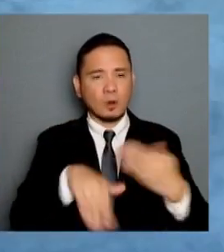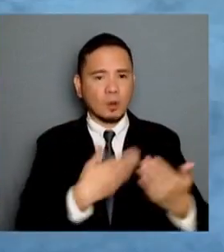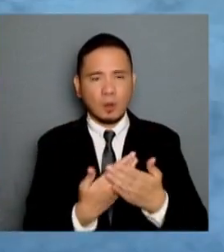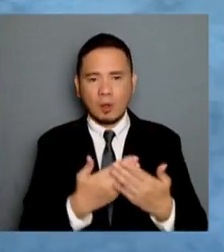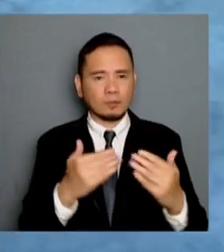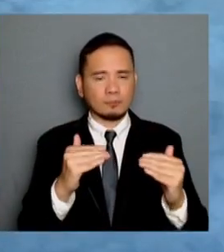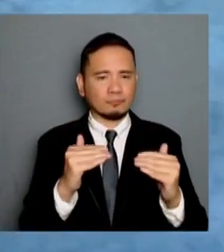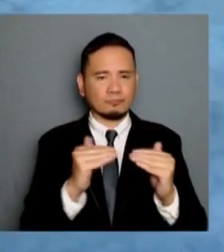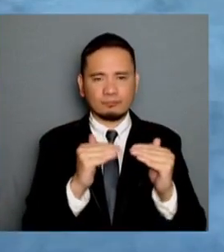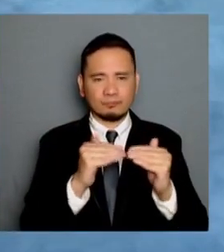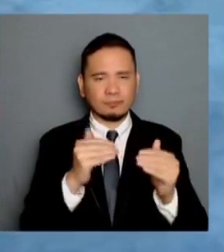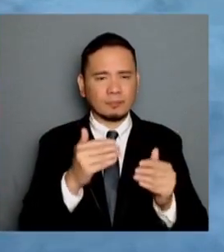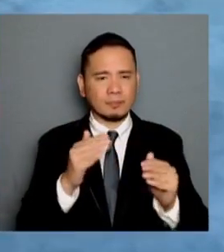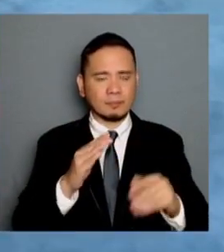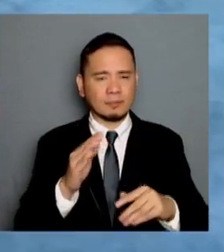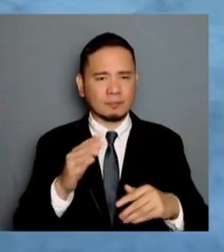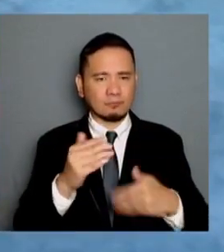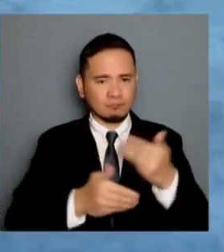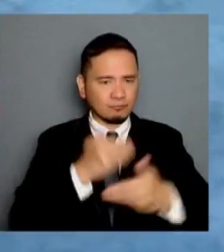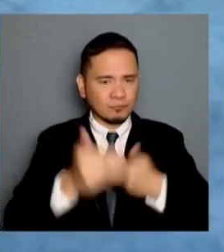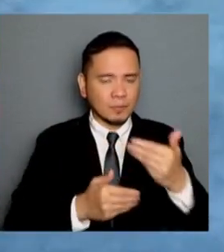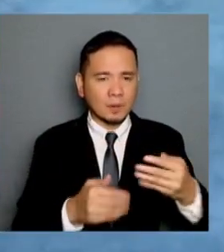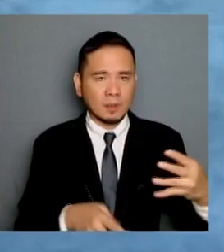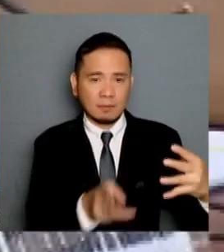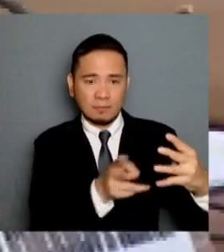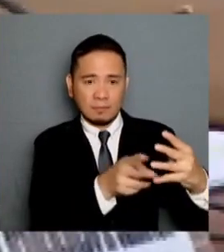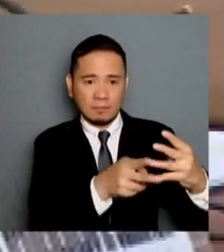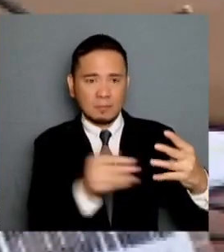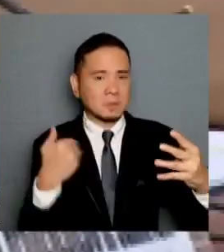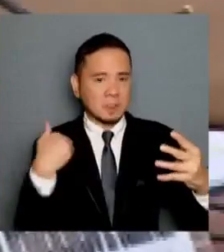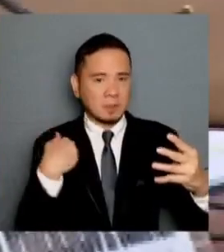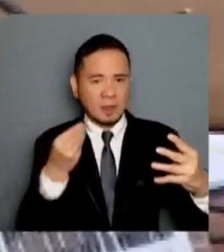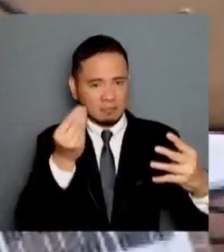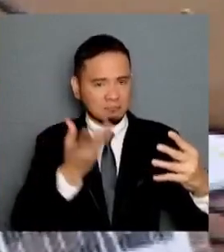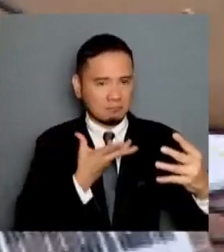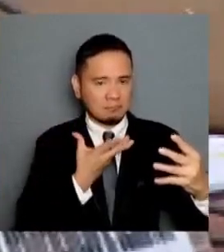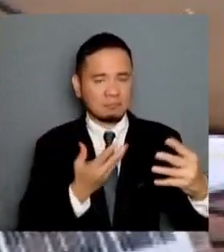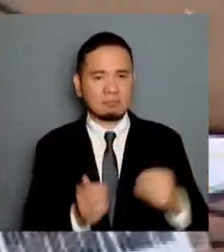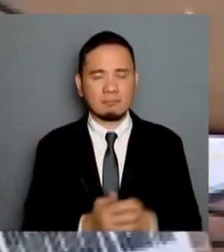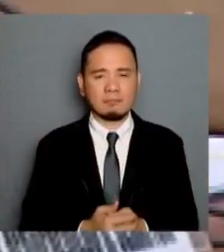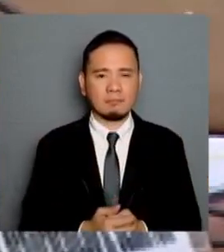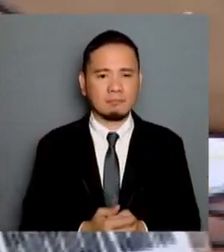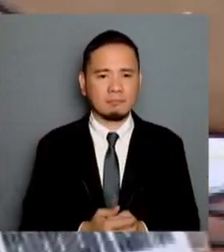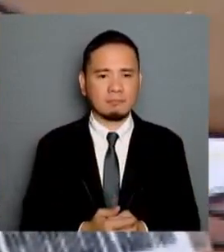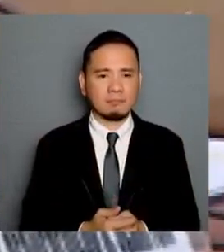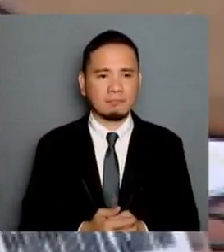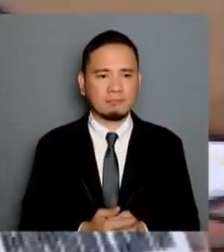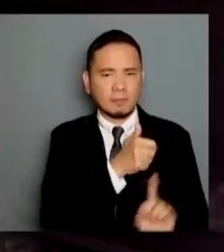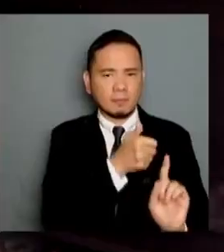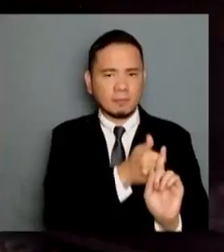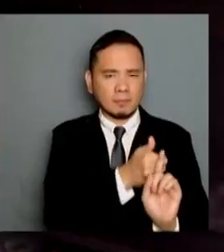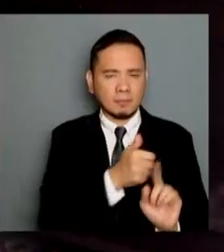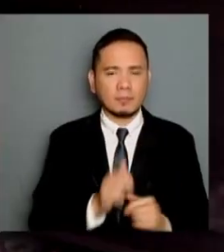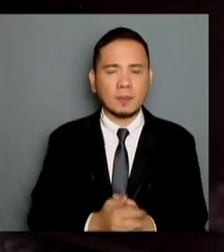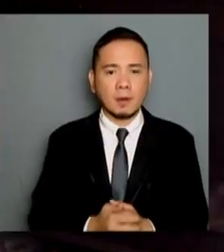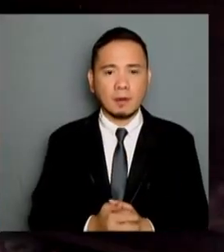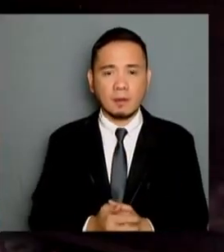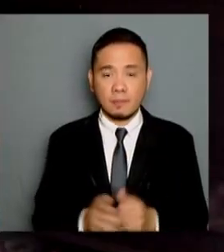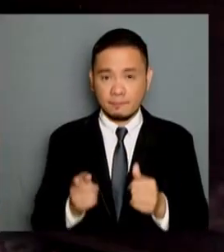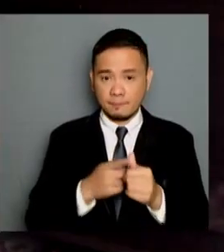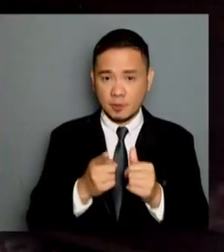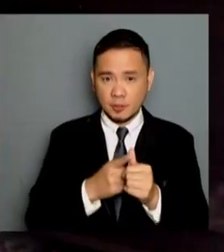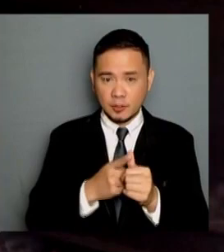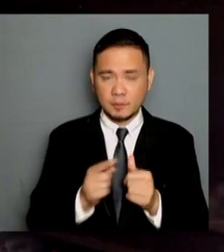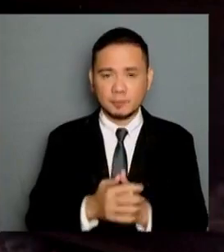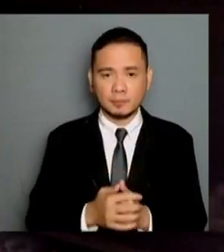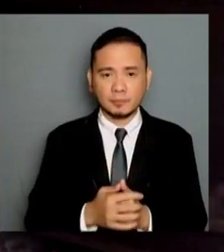to hear from Serafica and Valderrama. Carmina. All right. Thanks a lot, Jervis Manahan. Chinese President